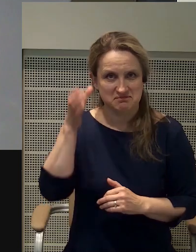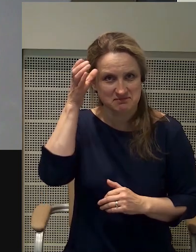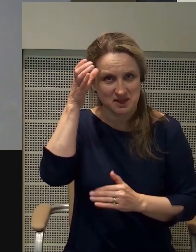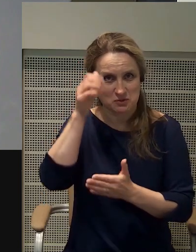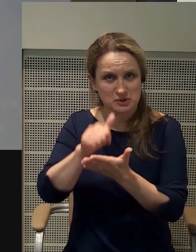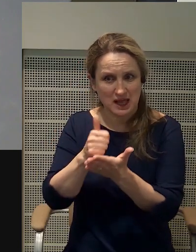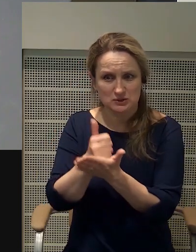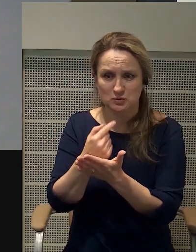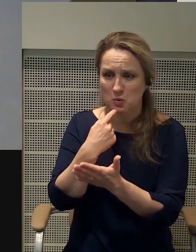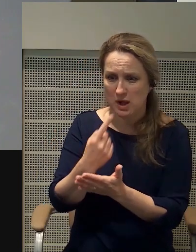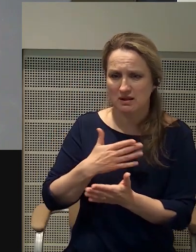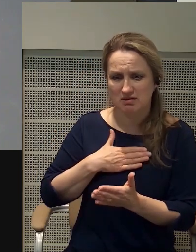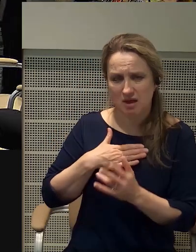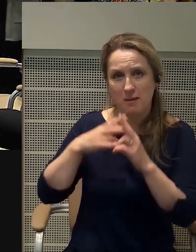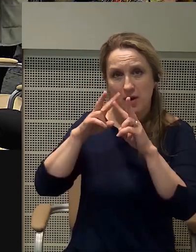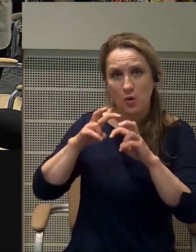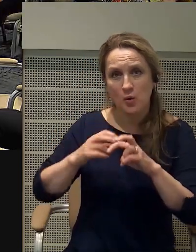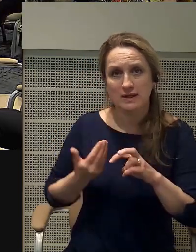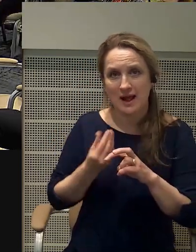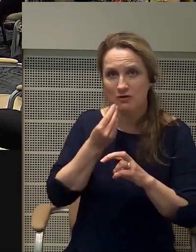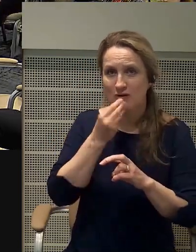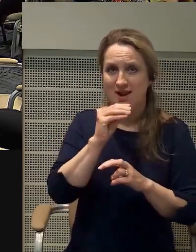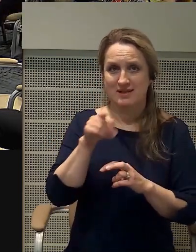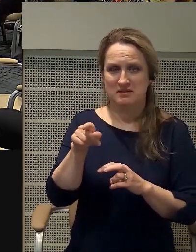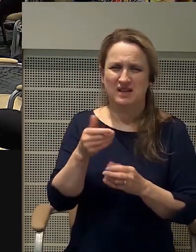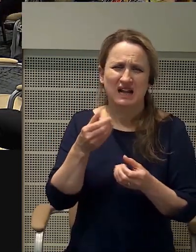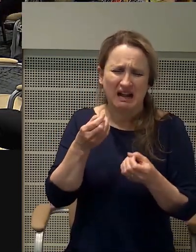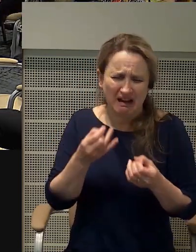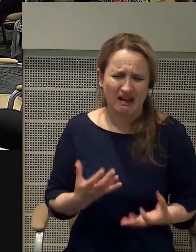Thank you. Anyone else? Do we have more questions? Kas meil on veel küsimusi?